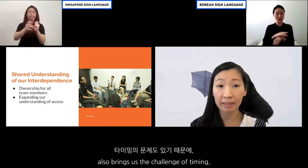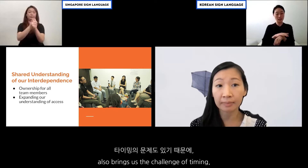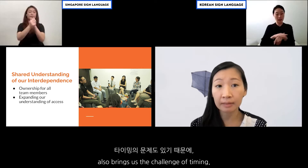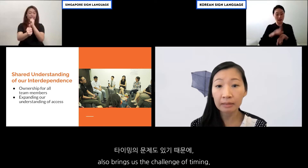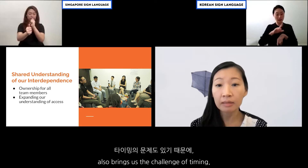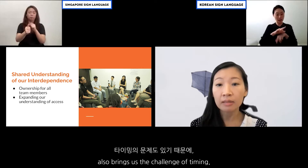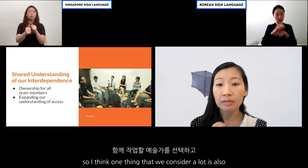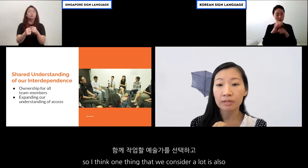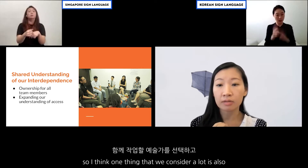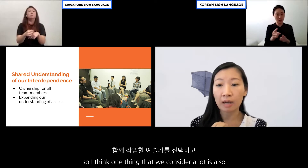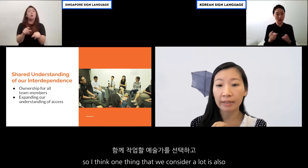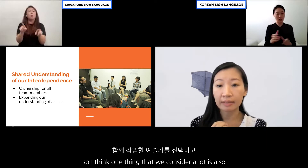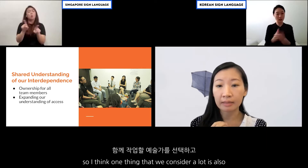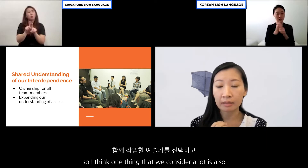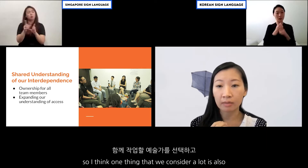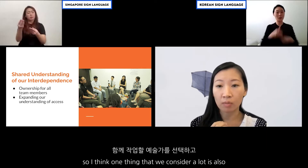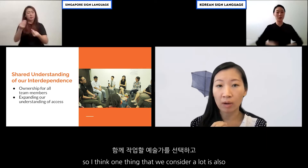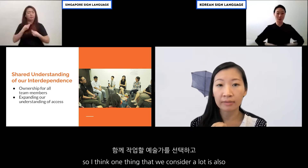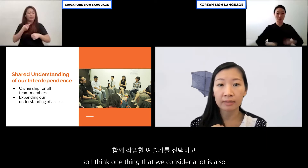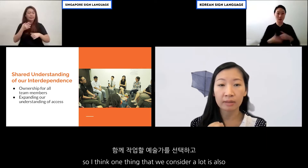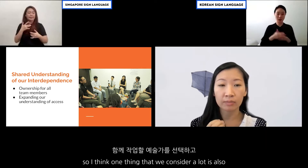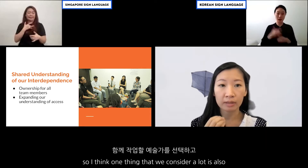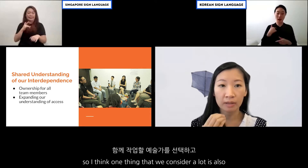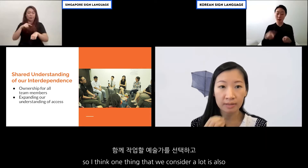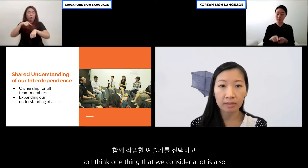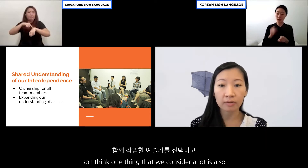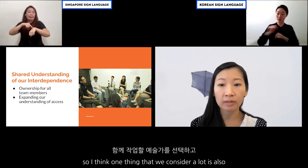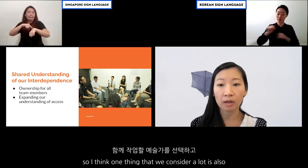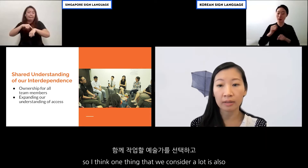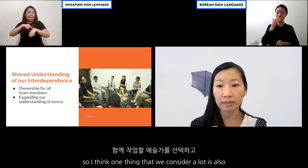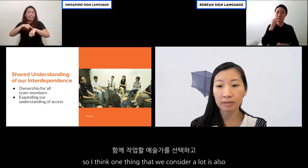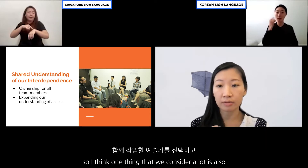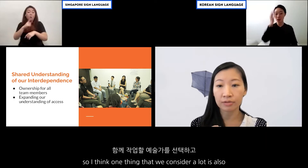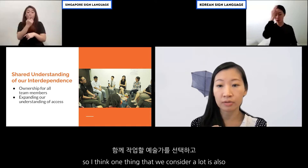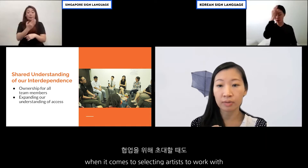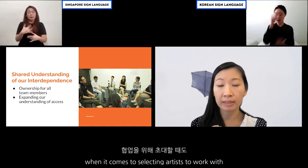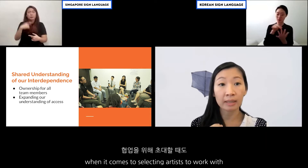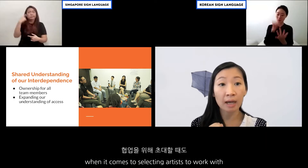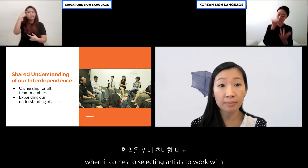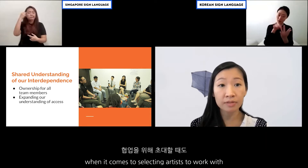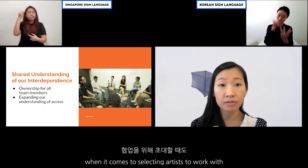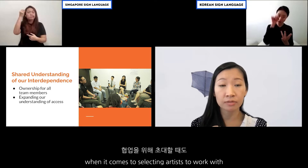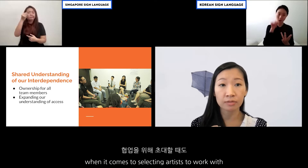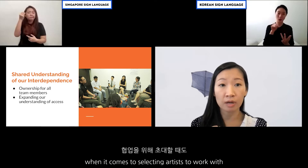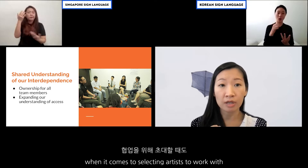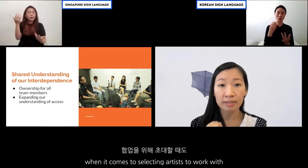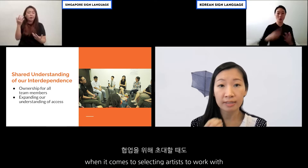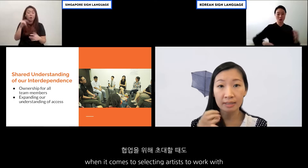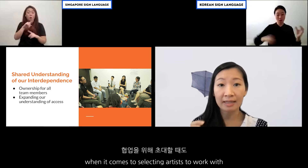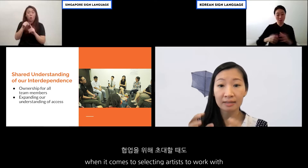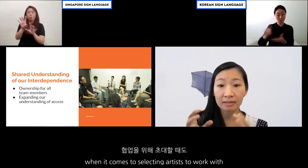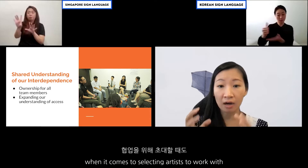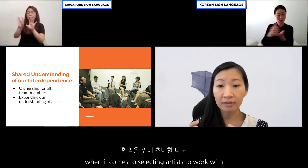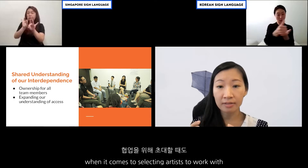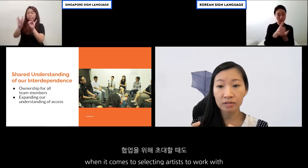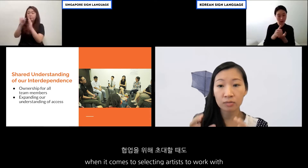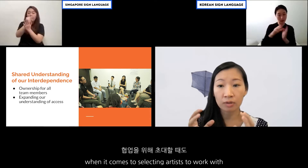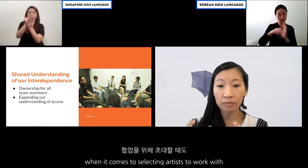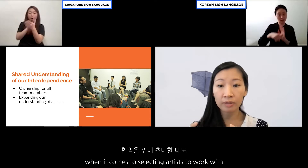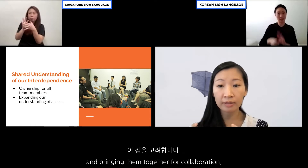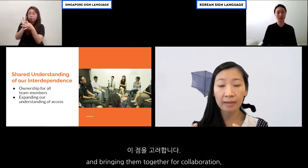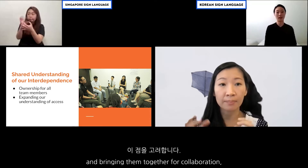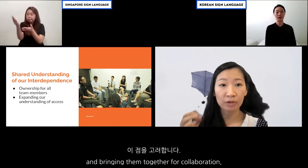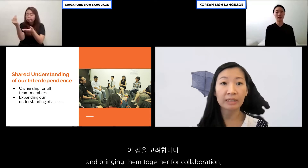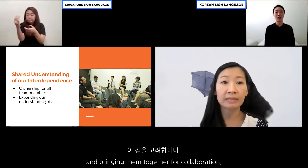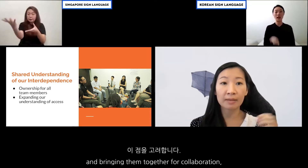of timing. So I think one thing that we consider a lot is also when it comes to selecting artists to